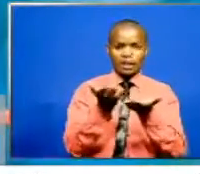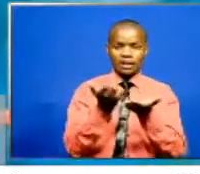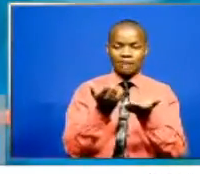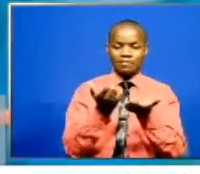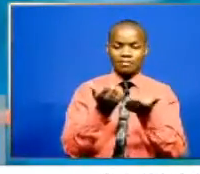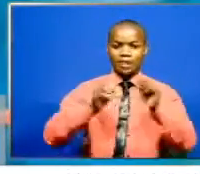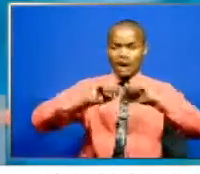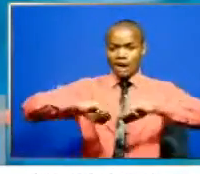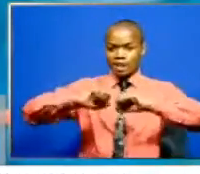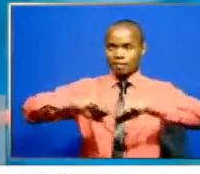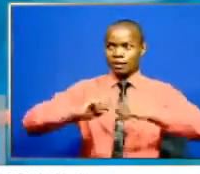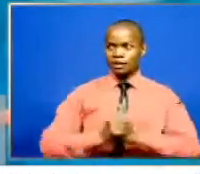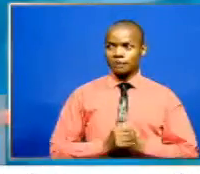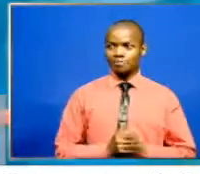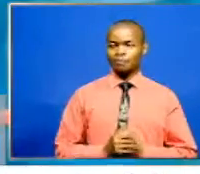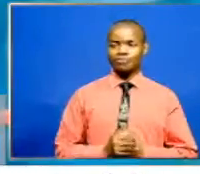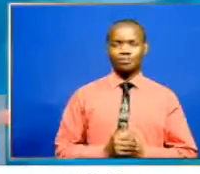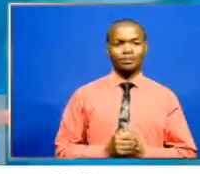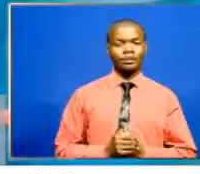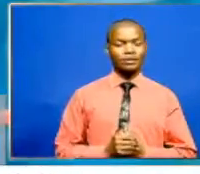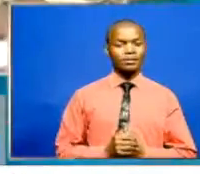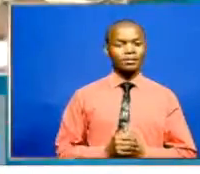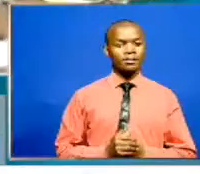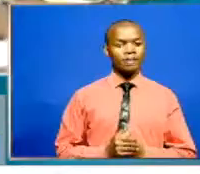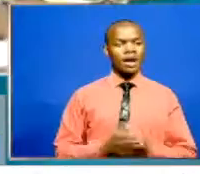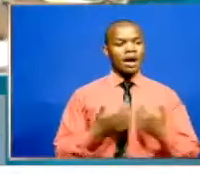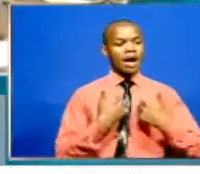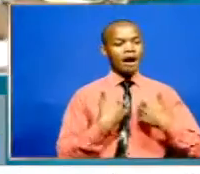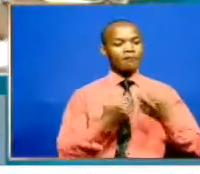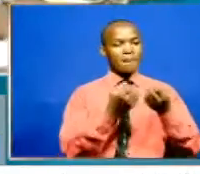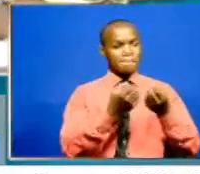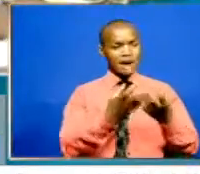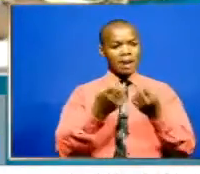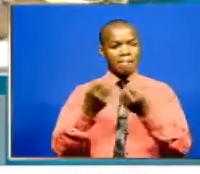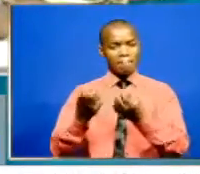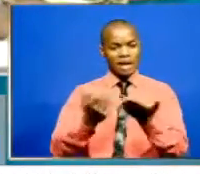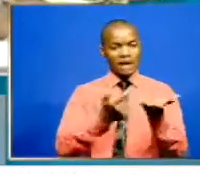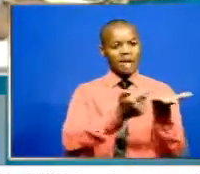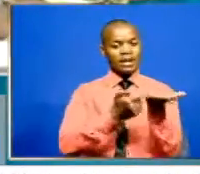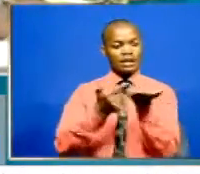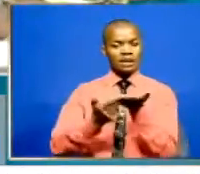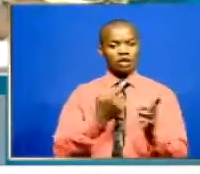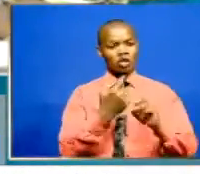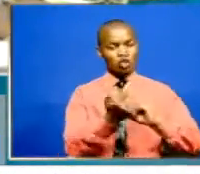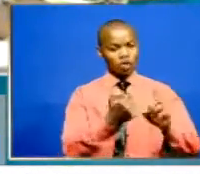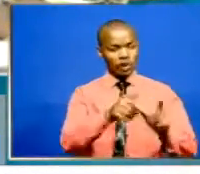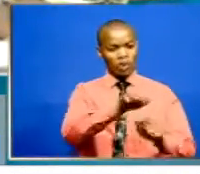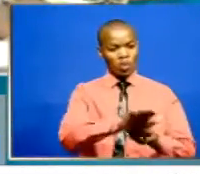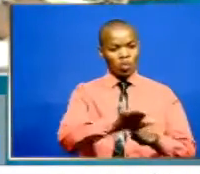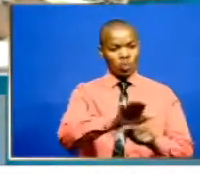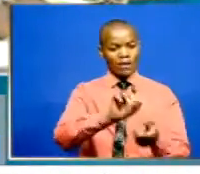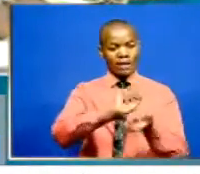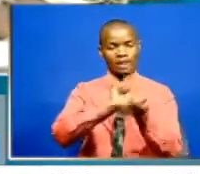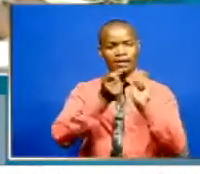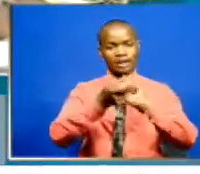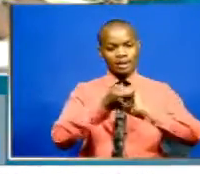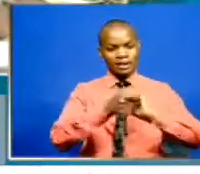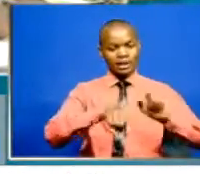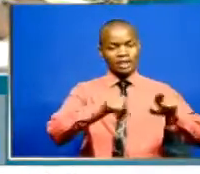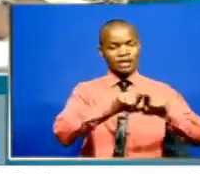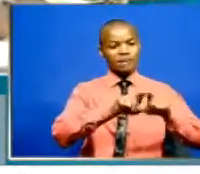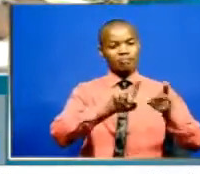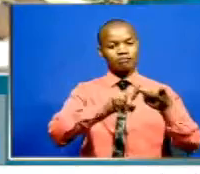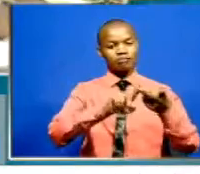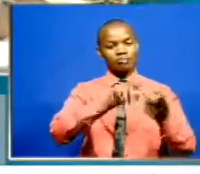And looking at, we have had so many summits talking about climate change, about pollution,